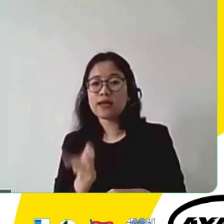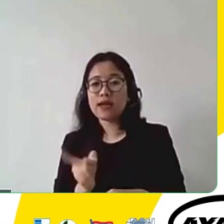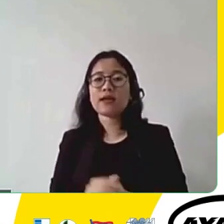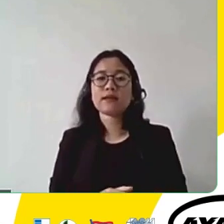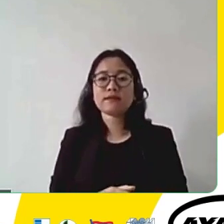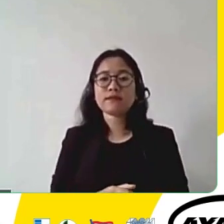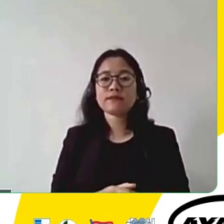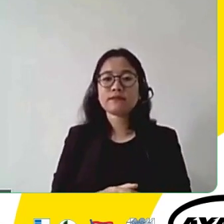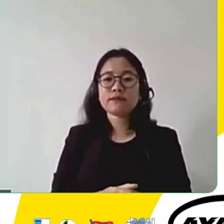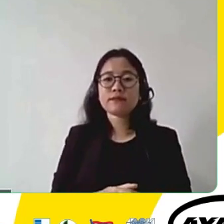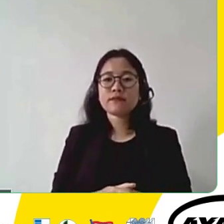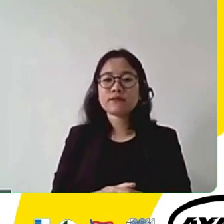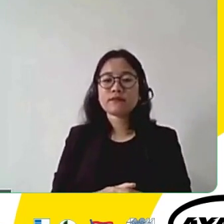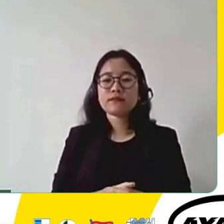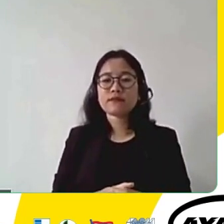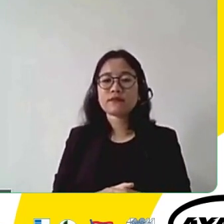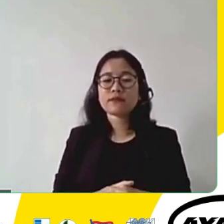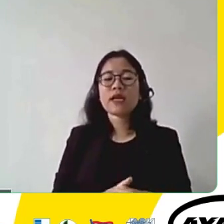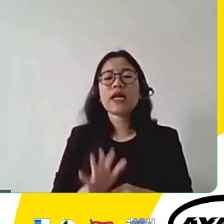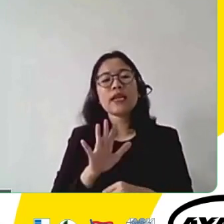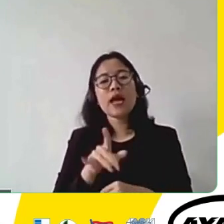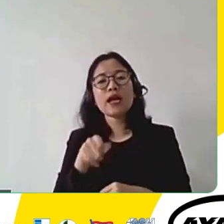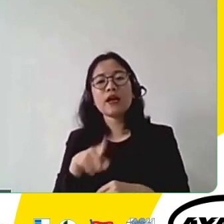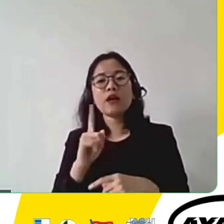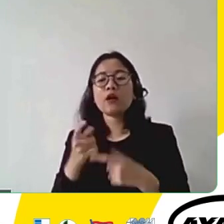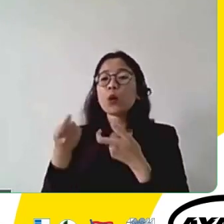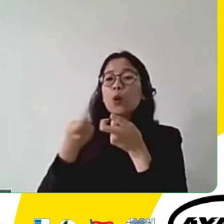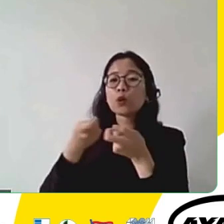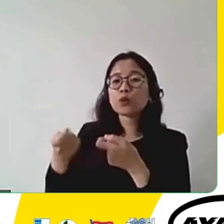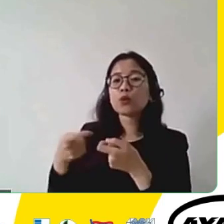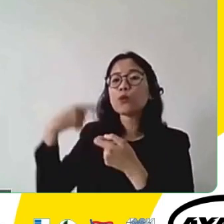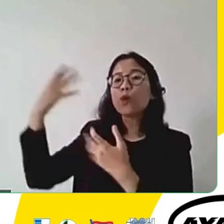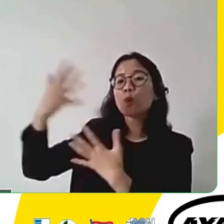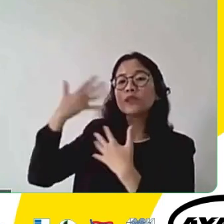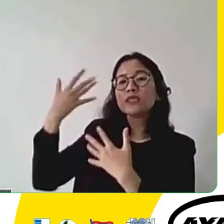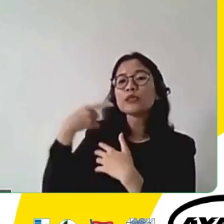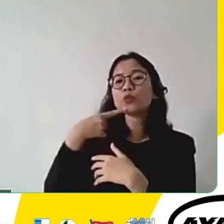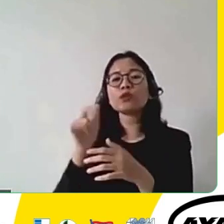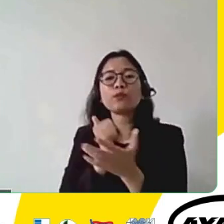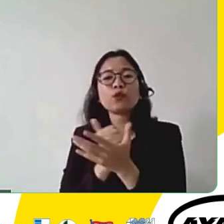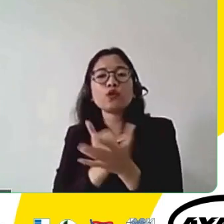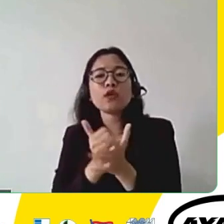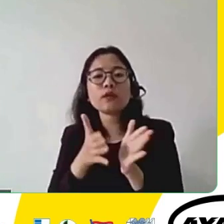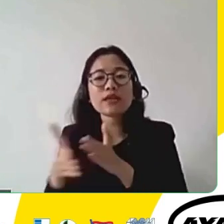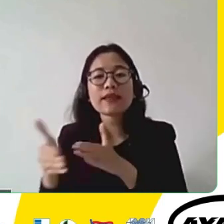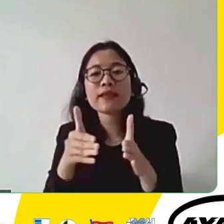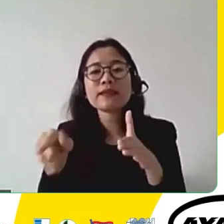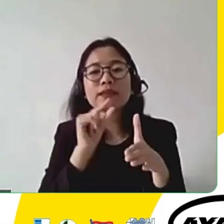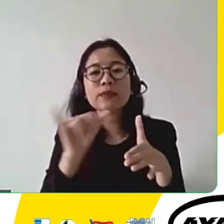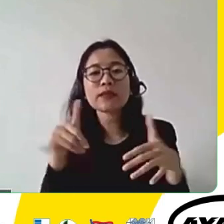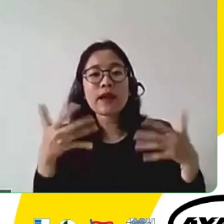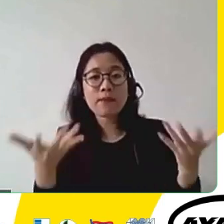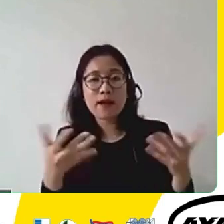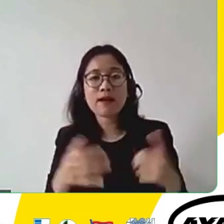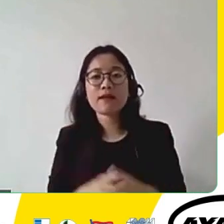control the pollution. Of course, first, reduce vehicles on the road, reduce the number of vehicles on the roads, improve